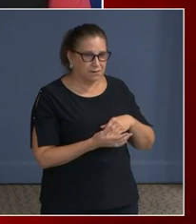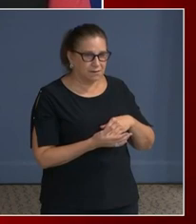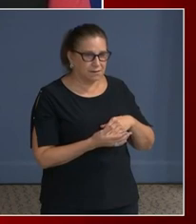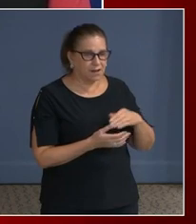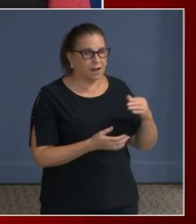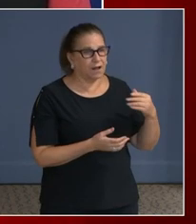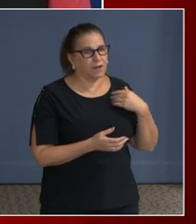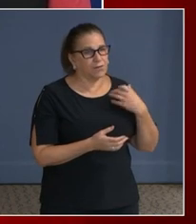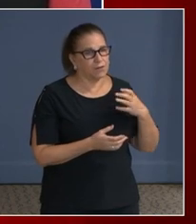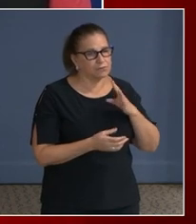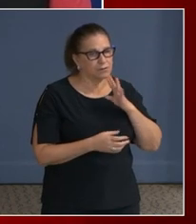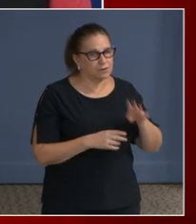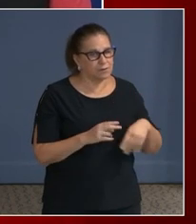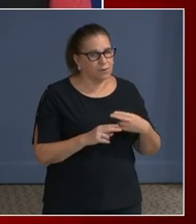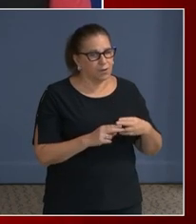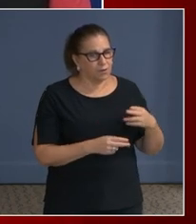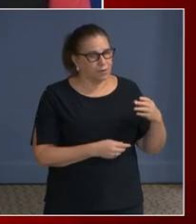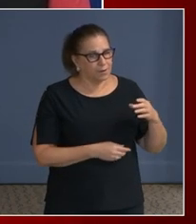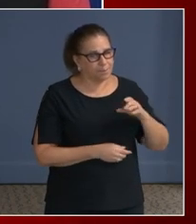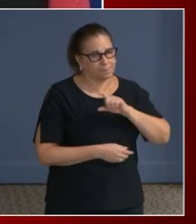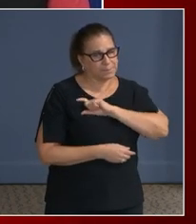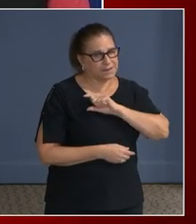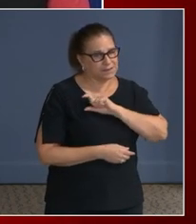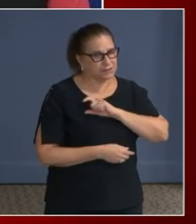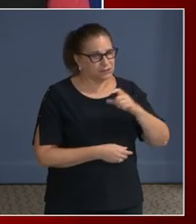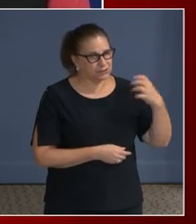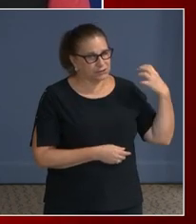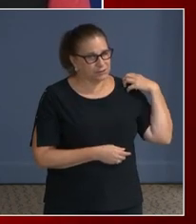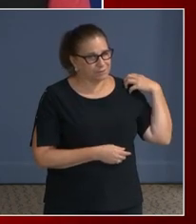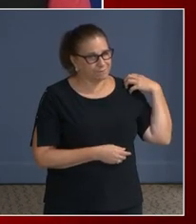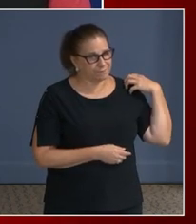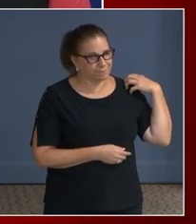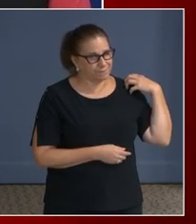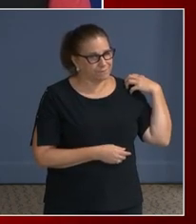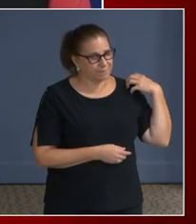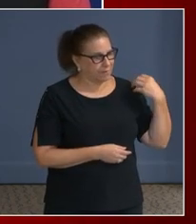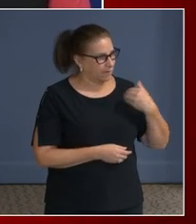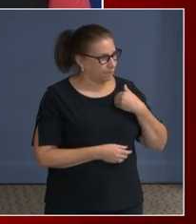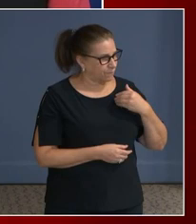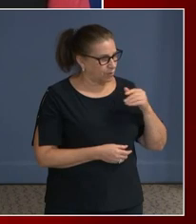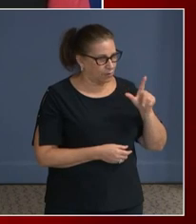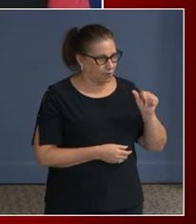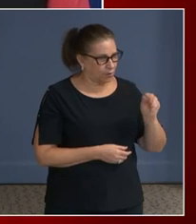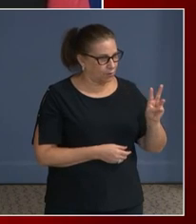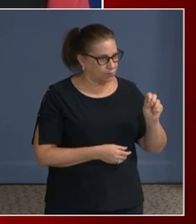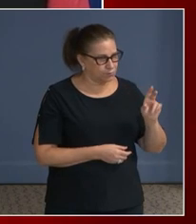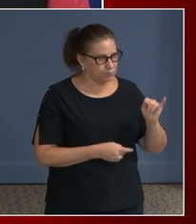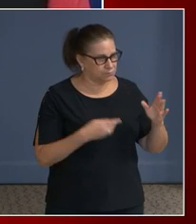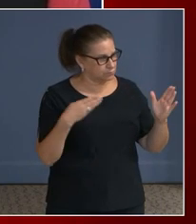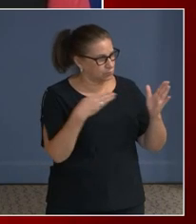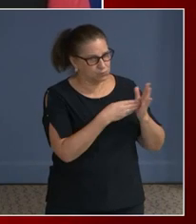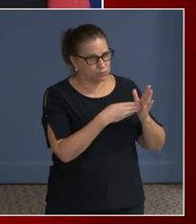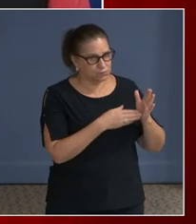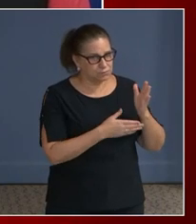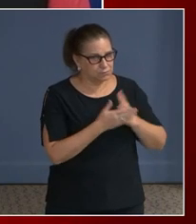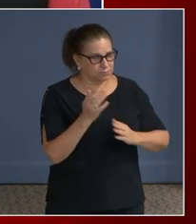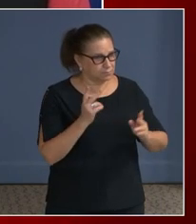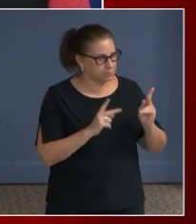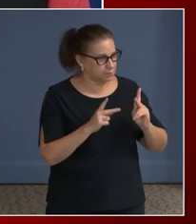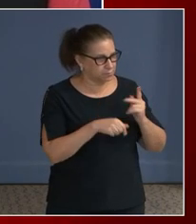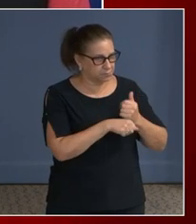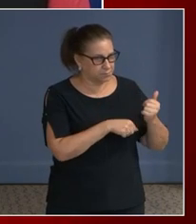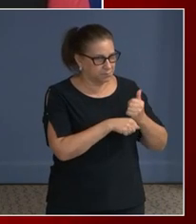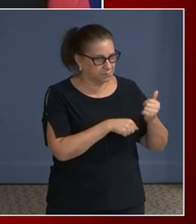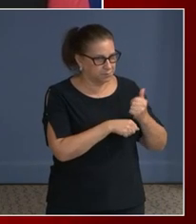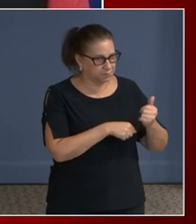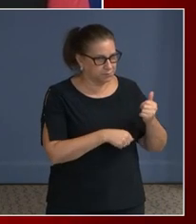been accusations from those involved that you yourself, given that you